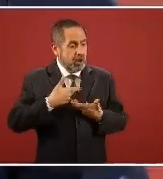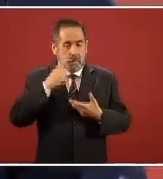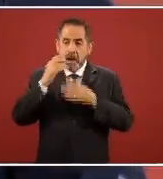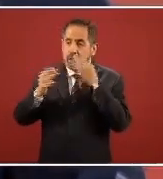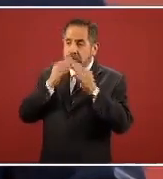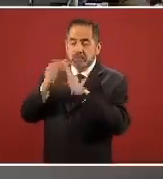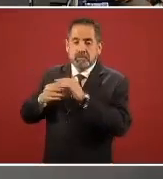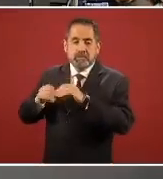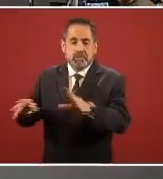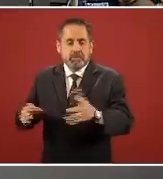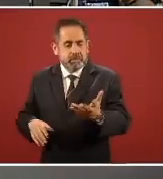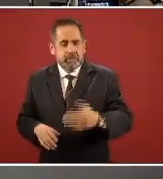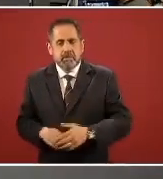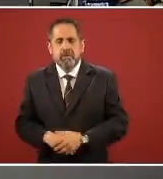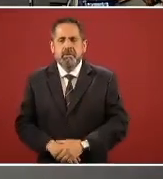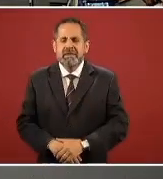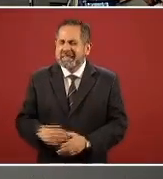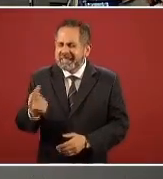¿Lo de qué?